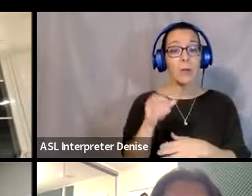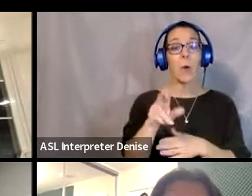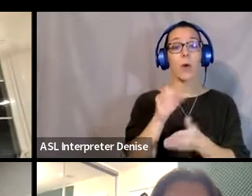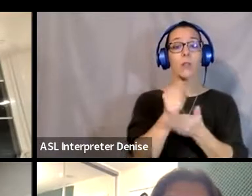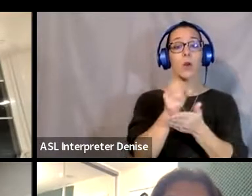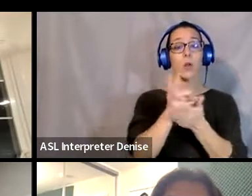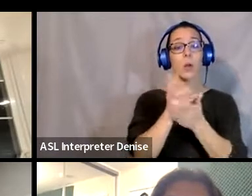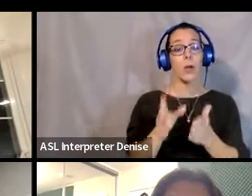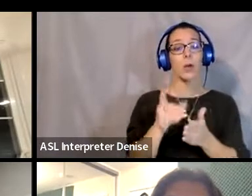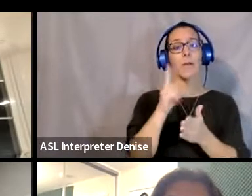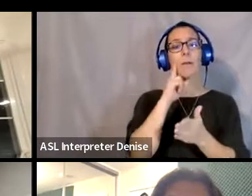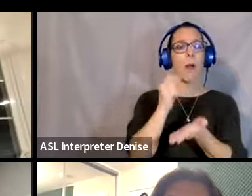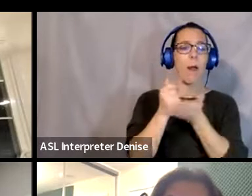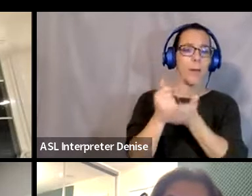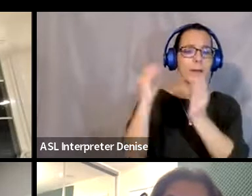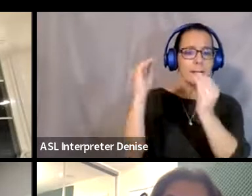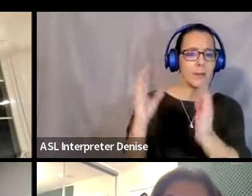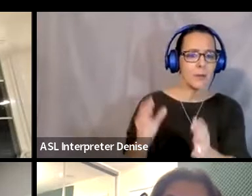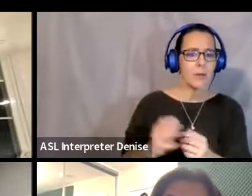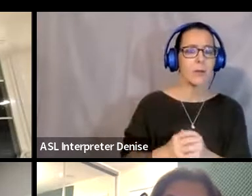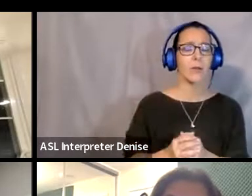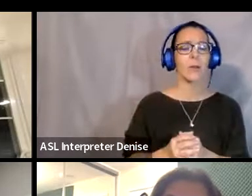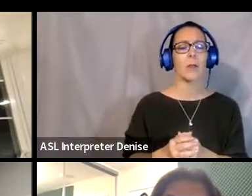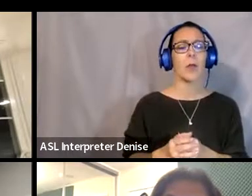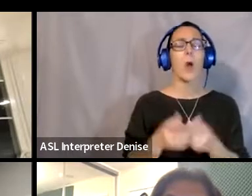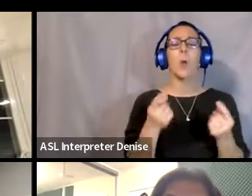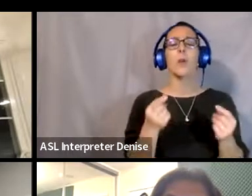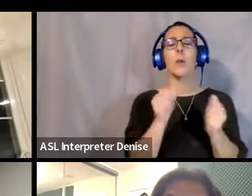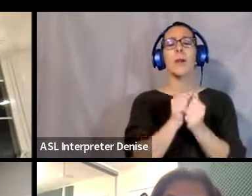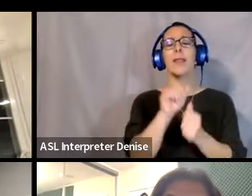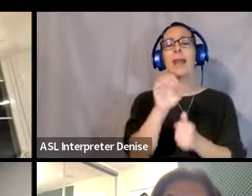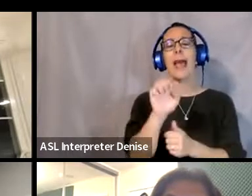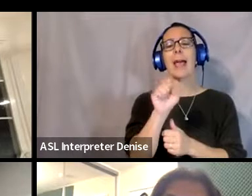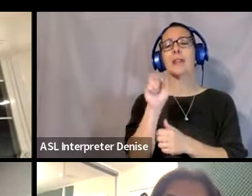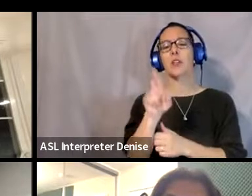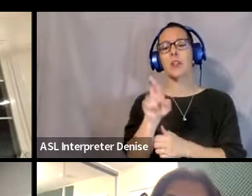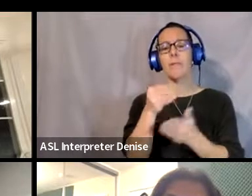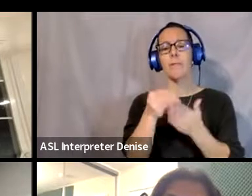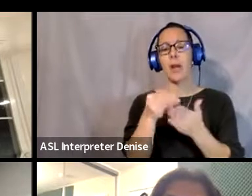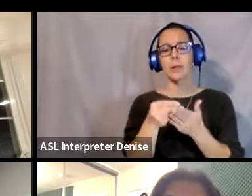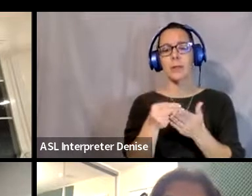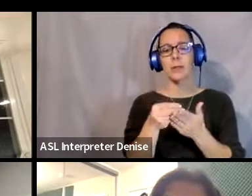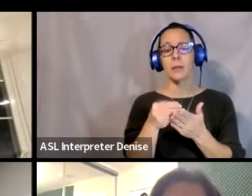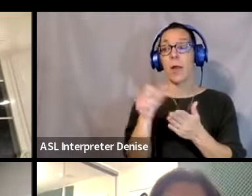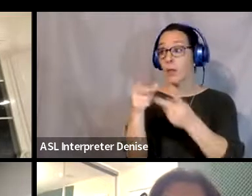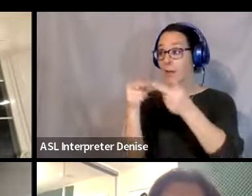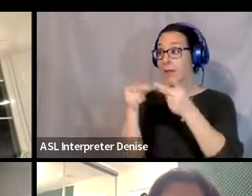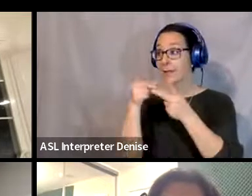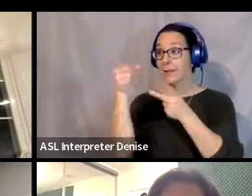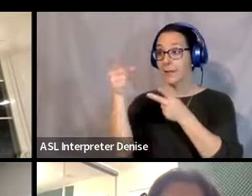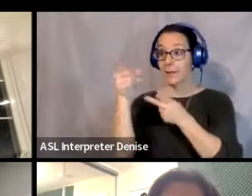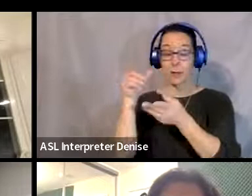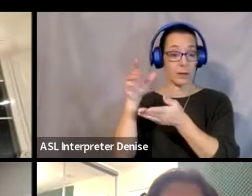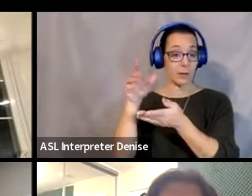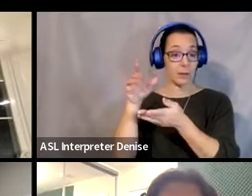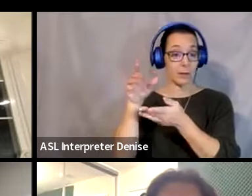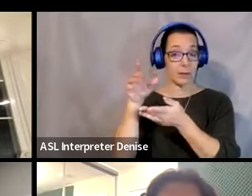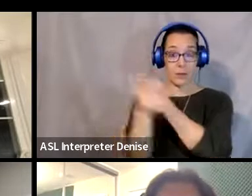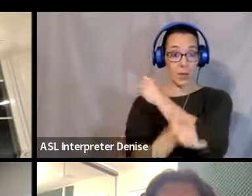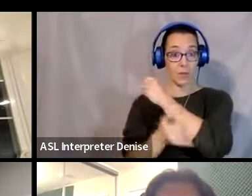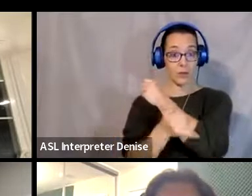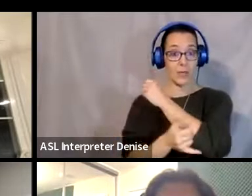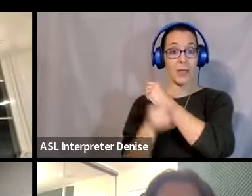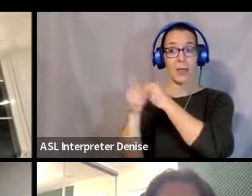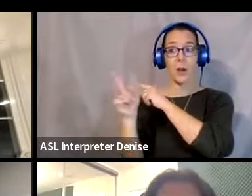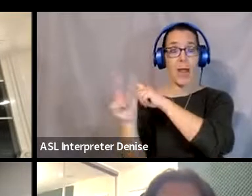And then, what are we doing with the ESSER funds? In other places in the country, there's stakeholder